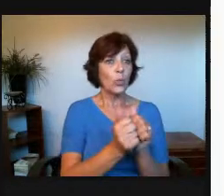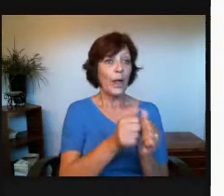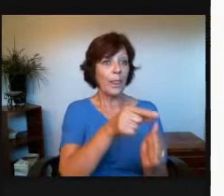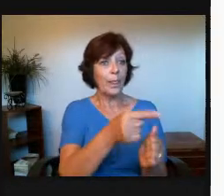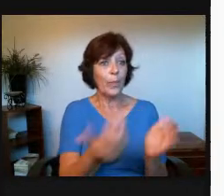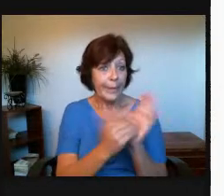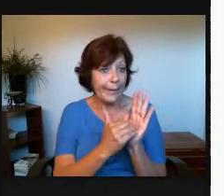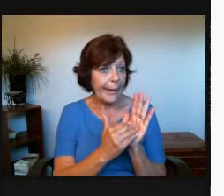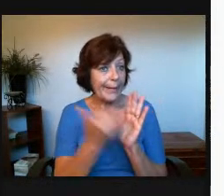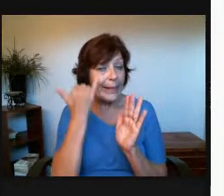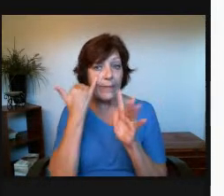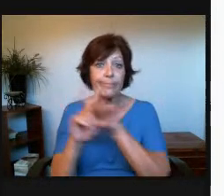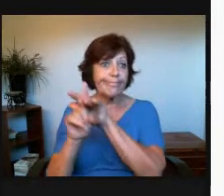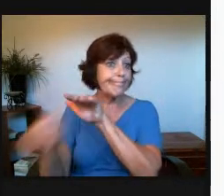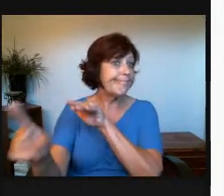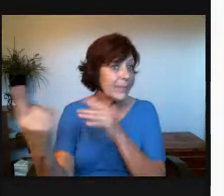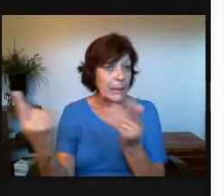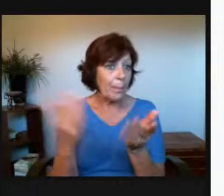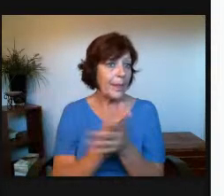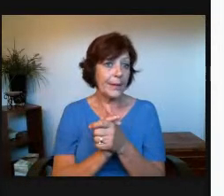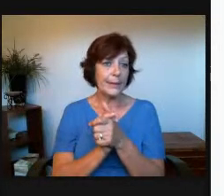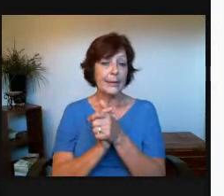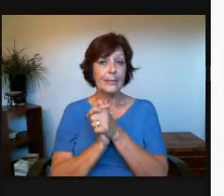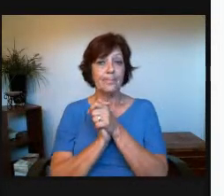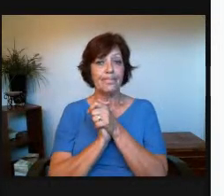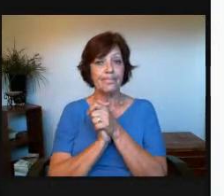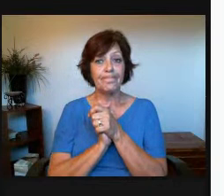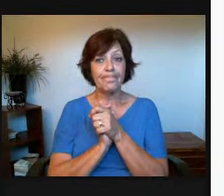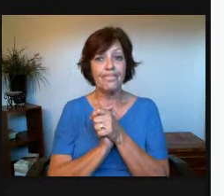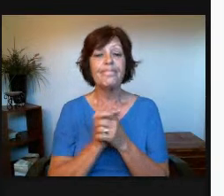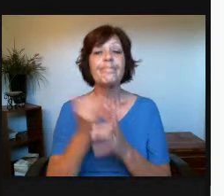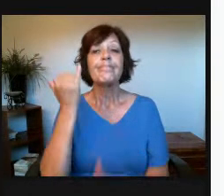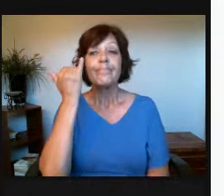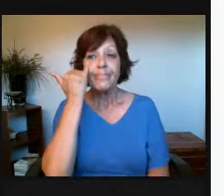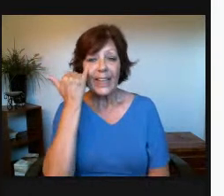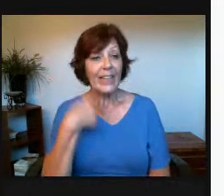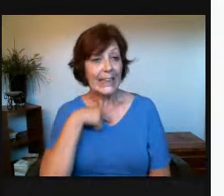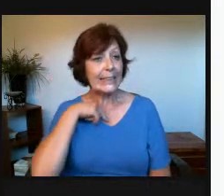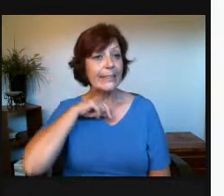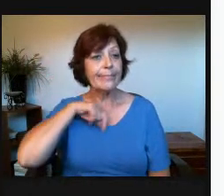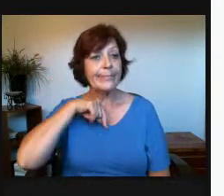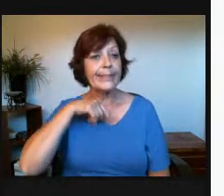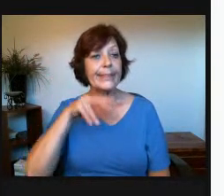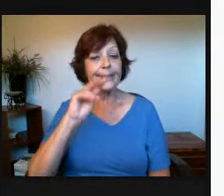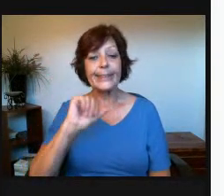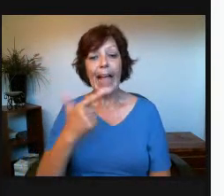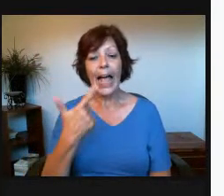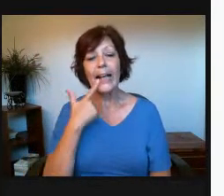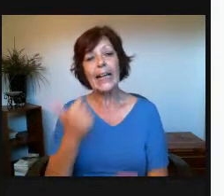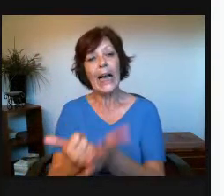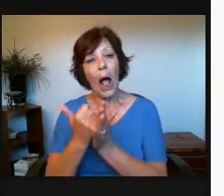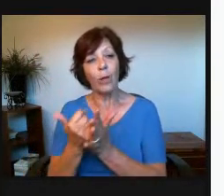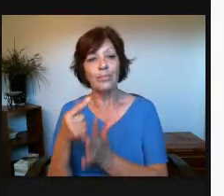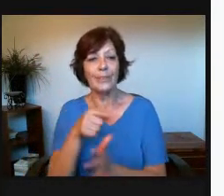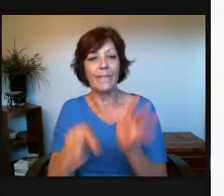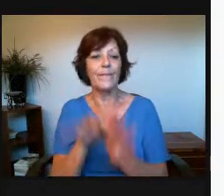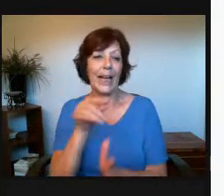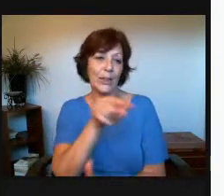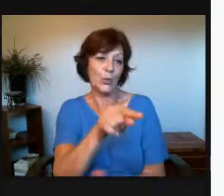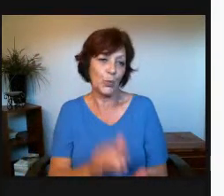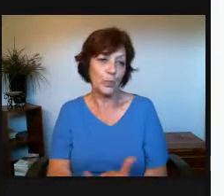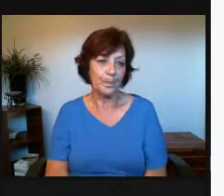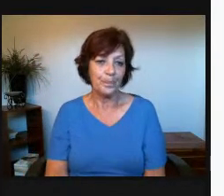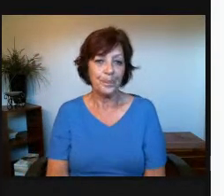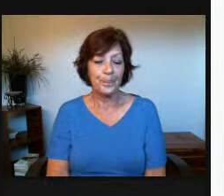one of them gets out of their crate, if it has tags on it, it actually helps us get them back to you